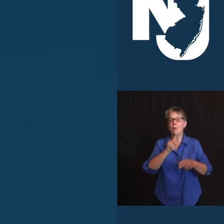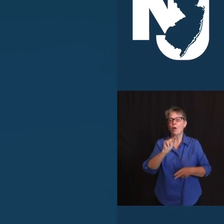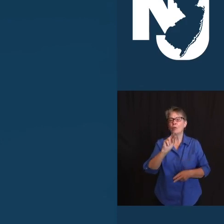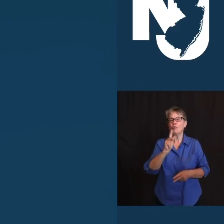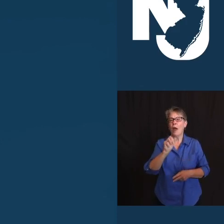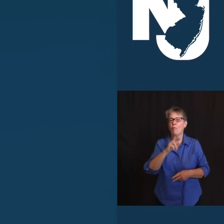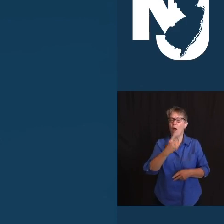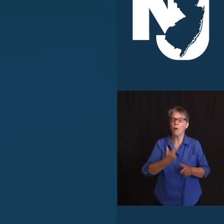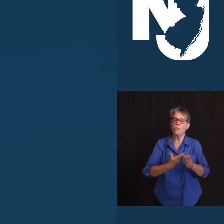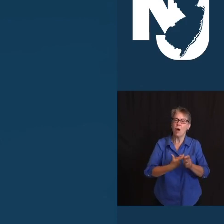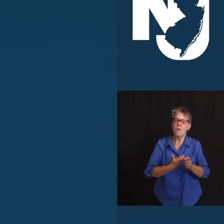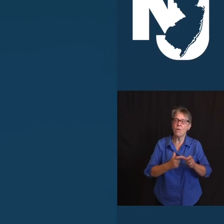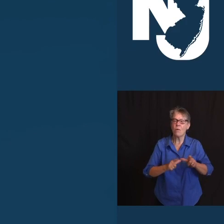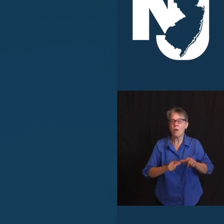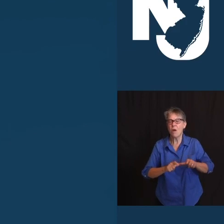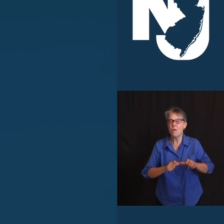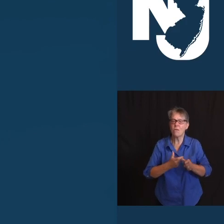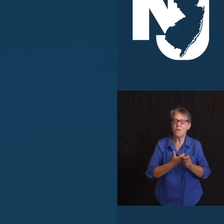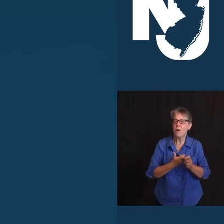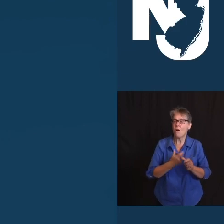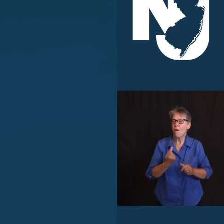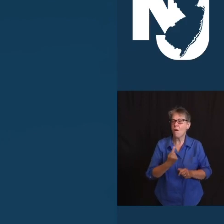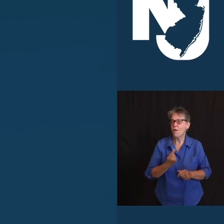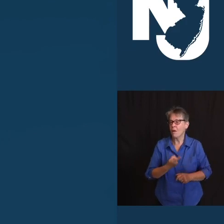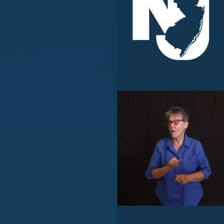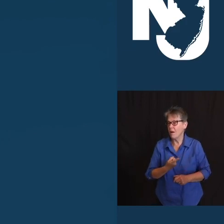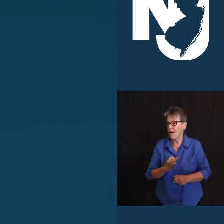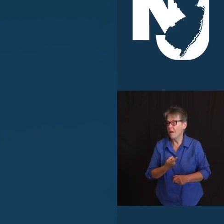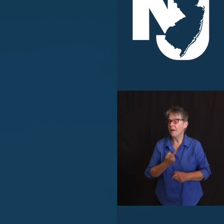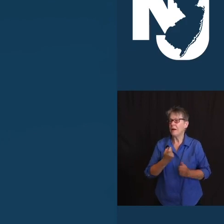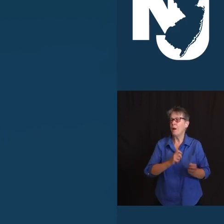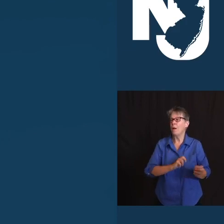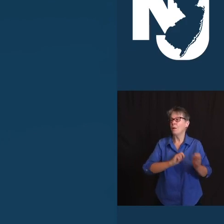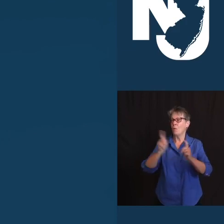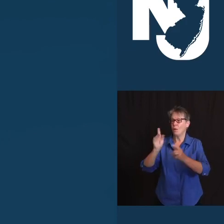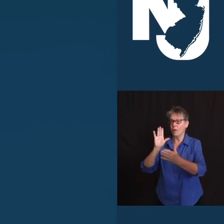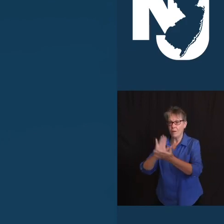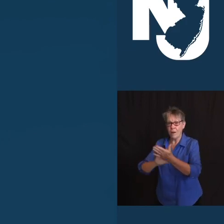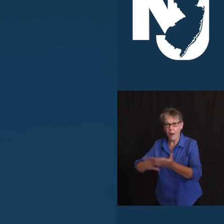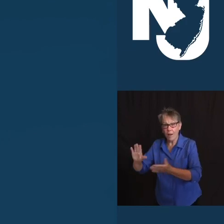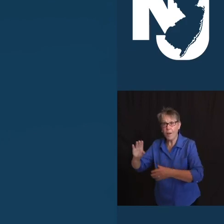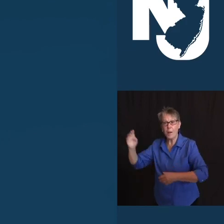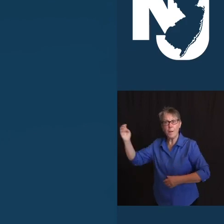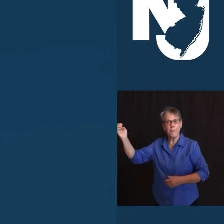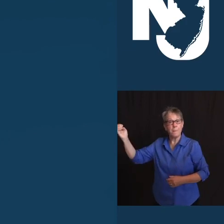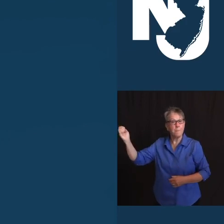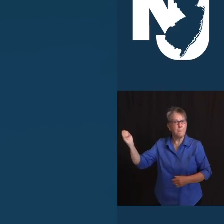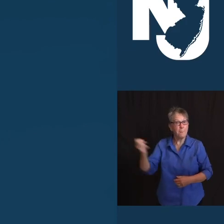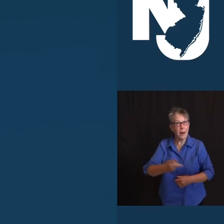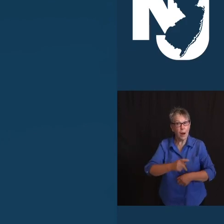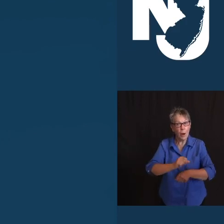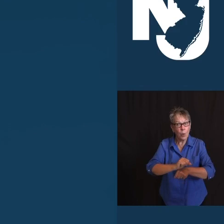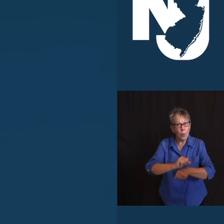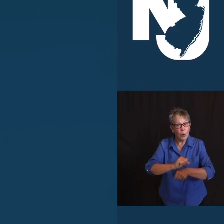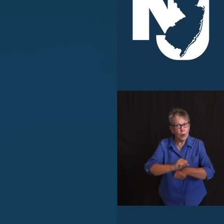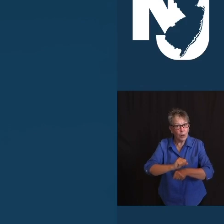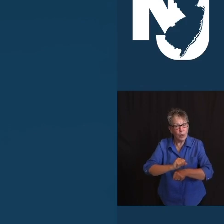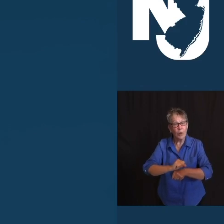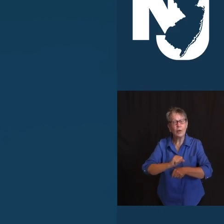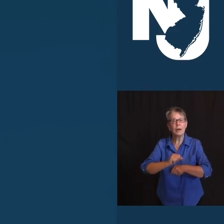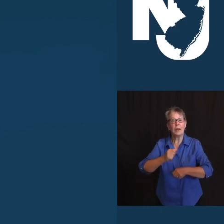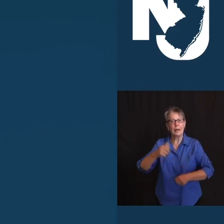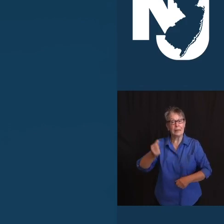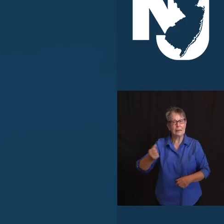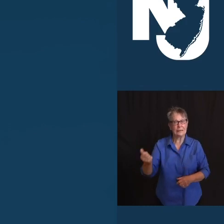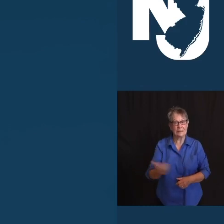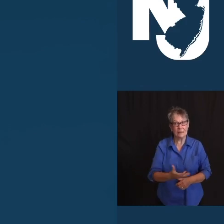and Arthur eventually came home to work at the casinos, dealing both blackjack and craps throughout the 1980s and 90s. I'm sure